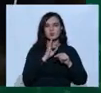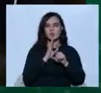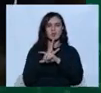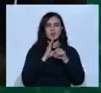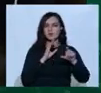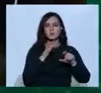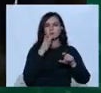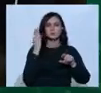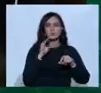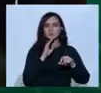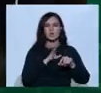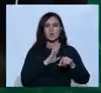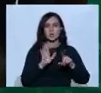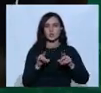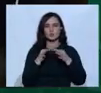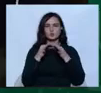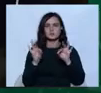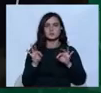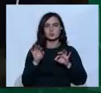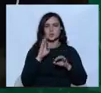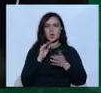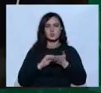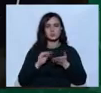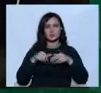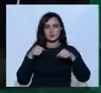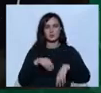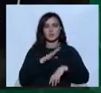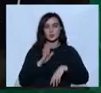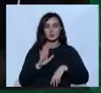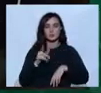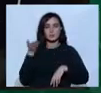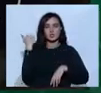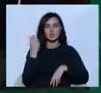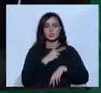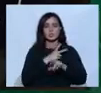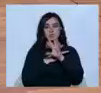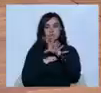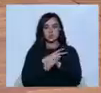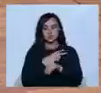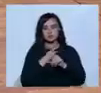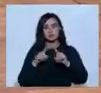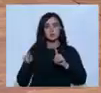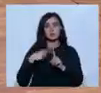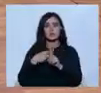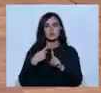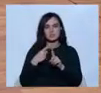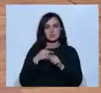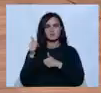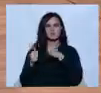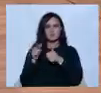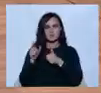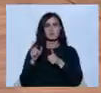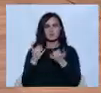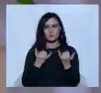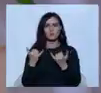writer ever in the history of literature. He's got lots of famous characters as well. Well, Shakespeare